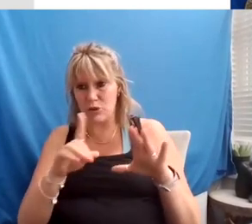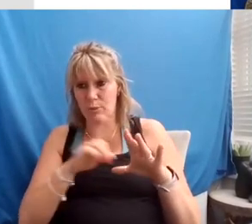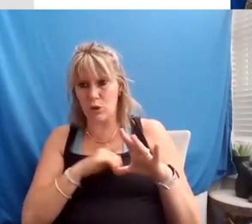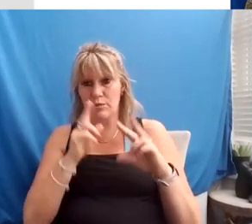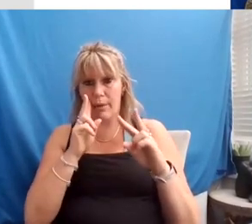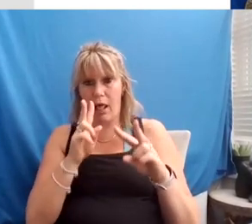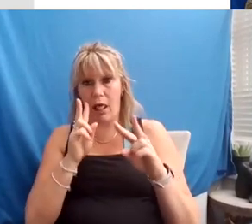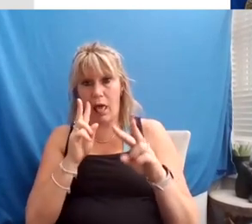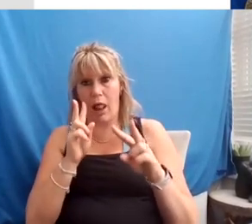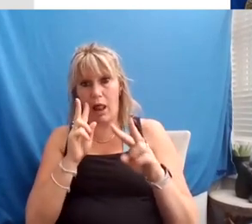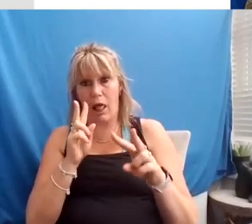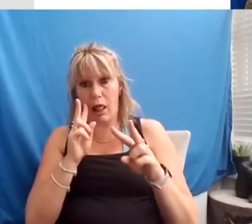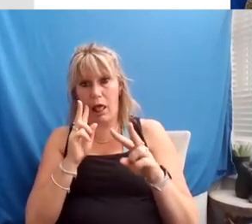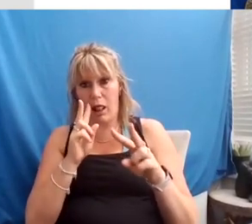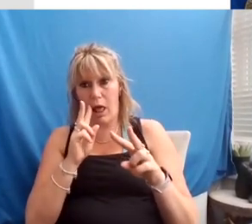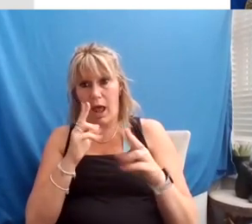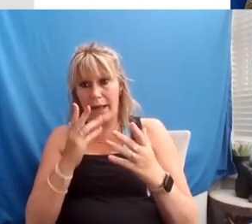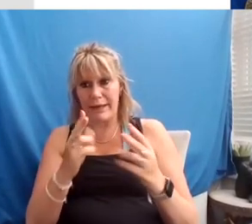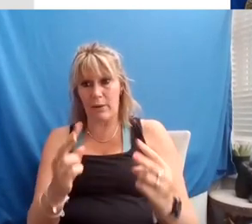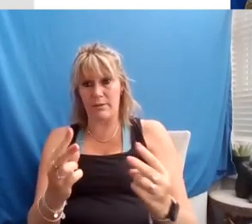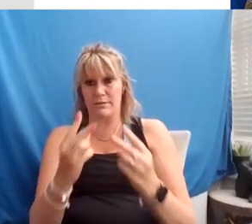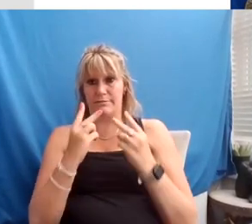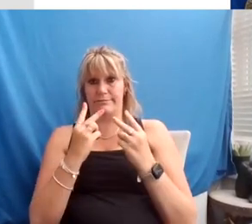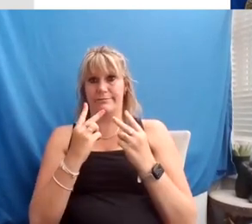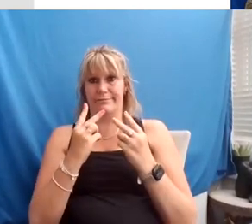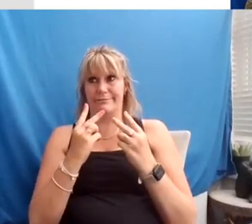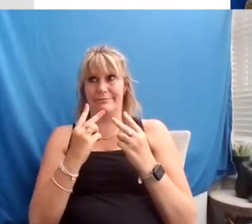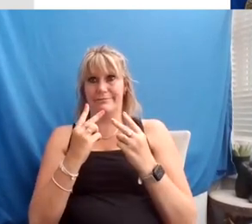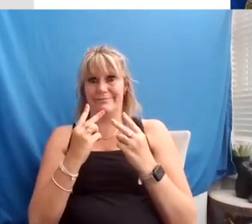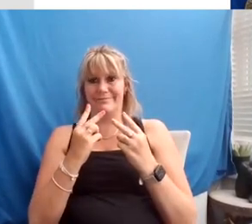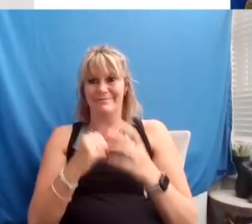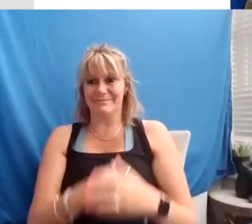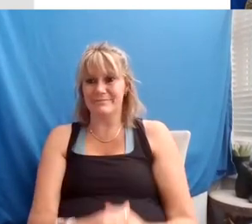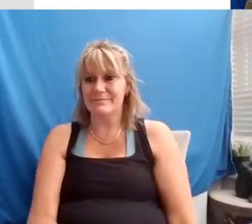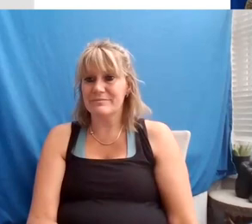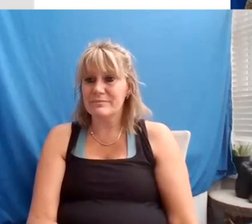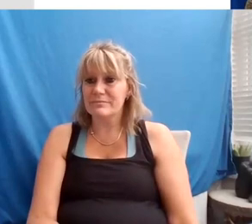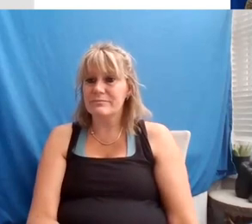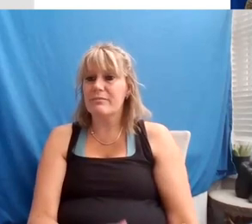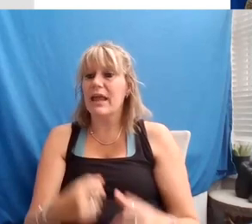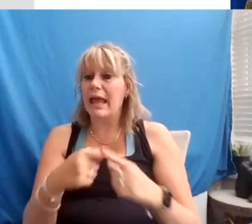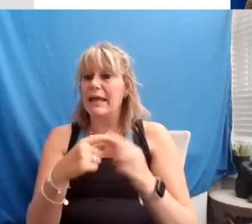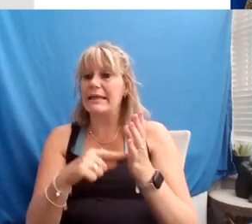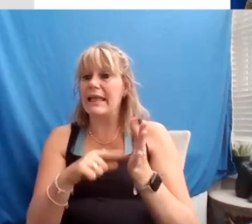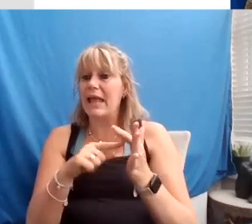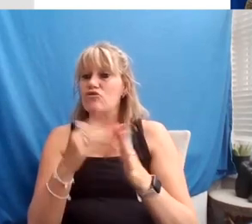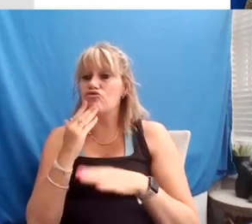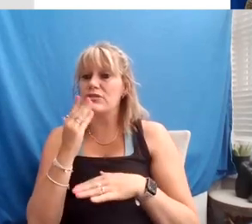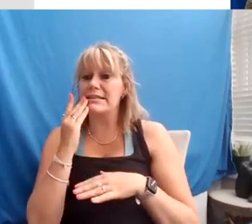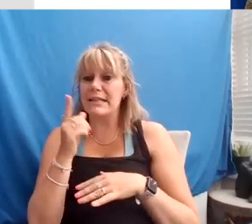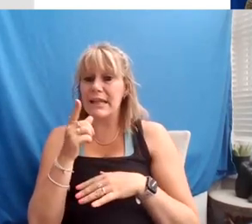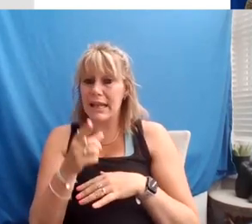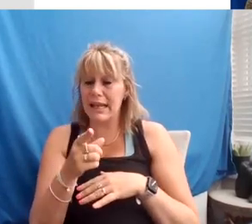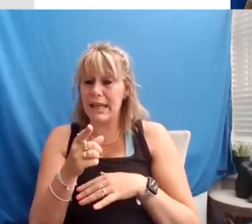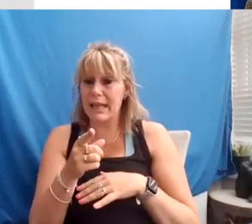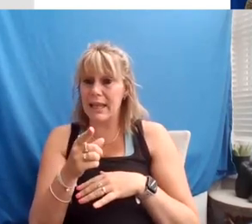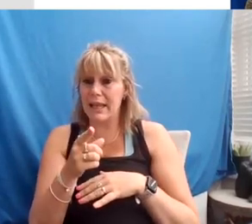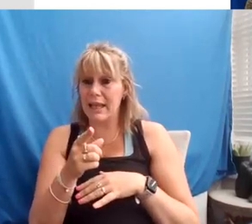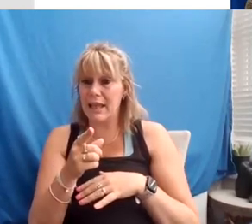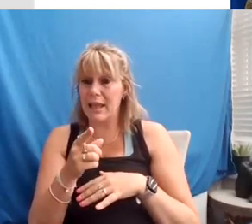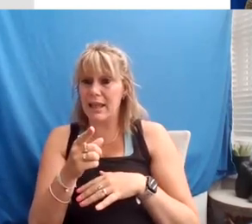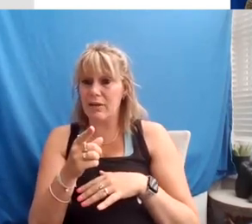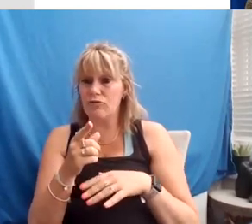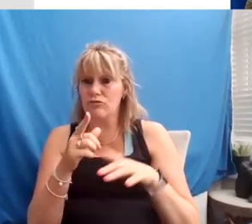staring and staring, and now it's staring back at you. And, I mean, and Kate, you've just recently brought that out and reframed it, I